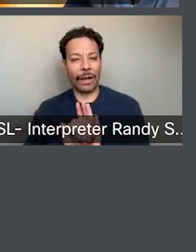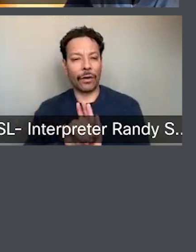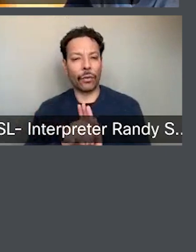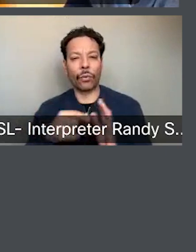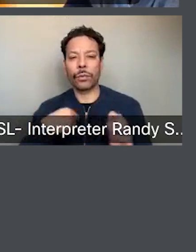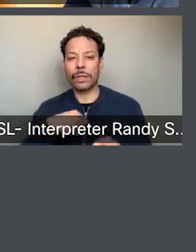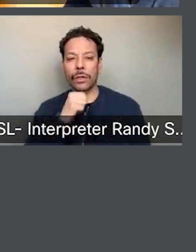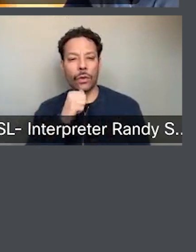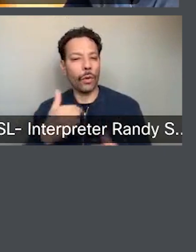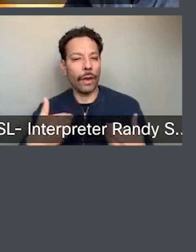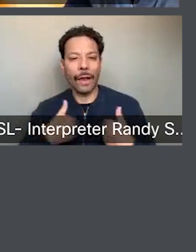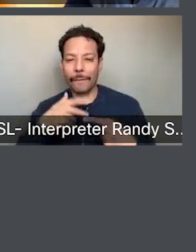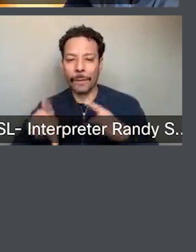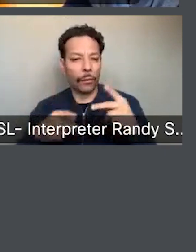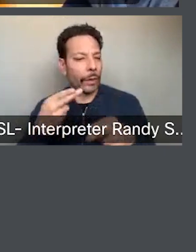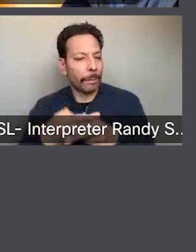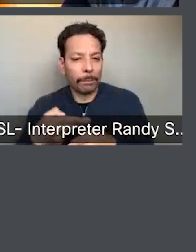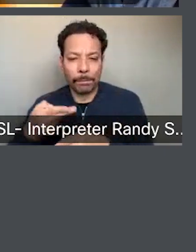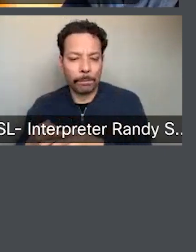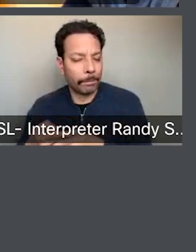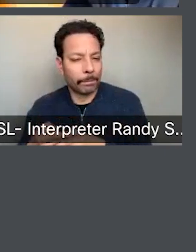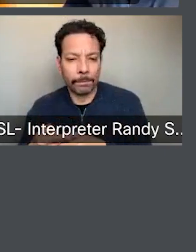have people's names.